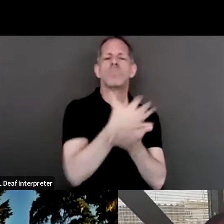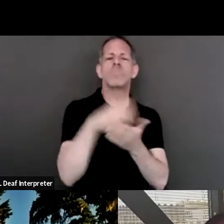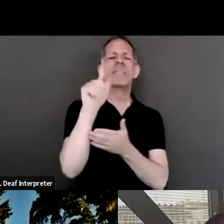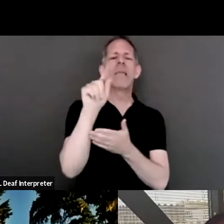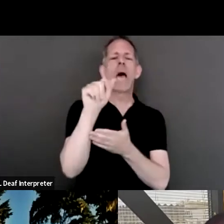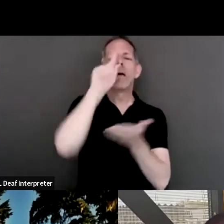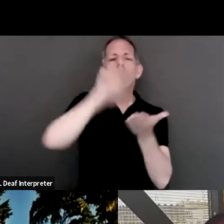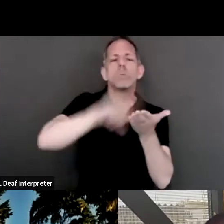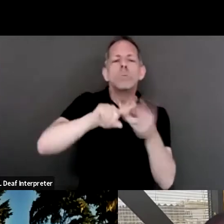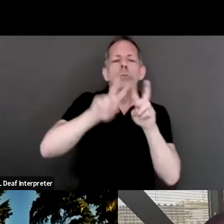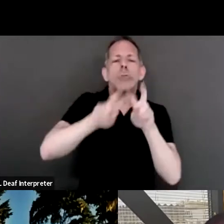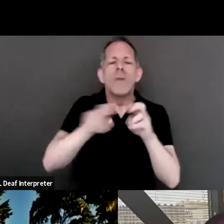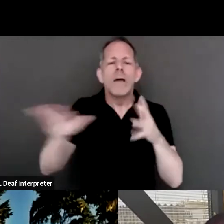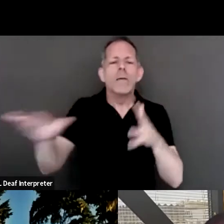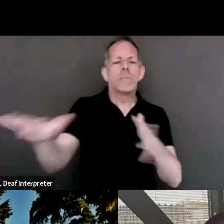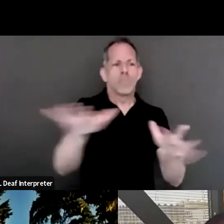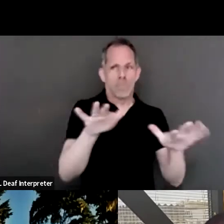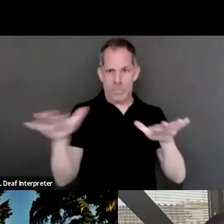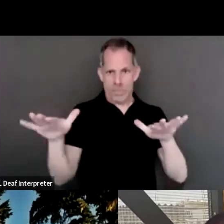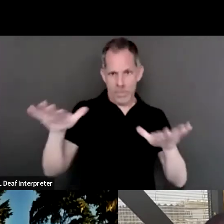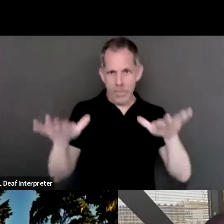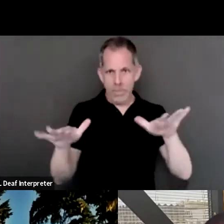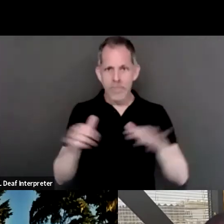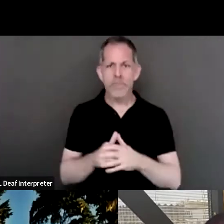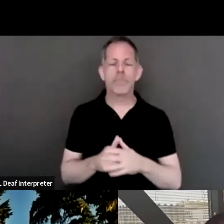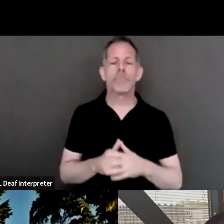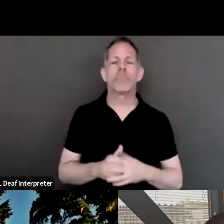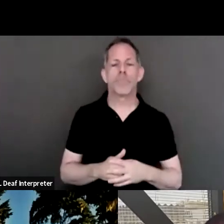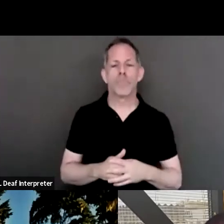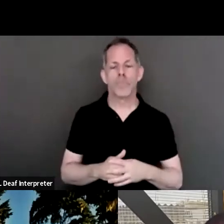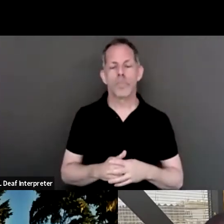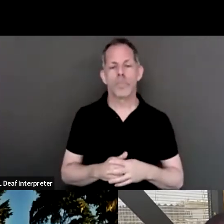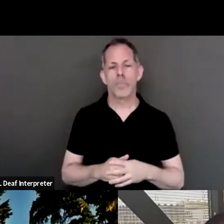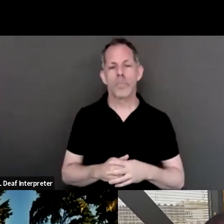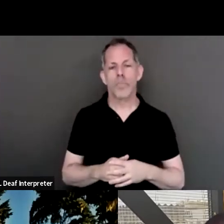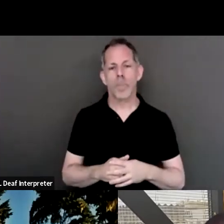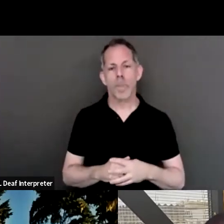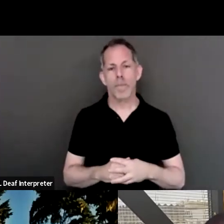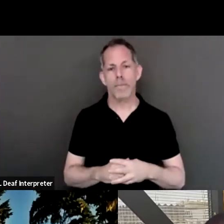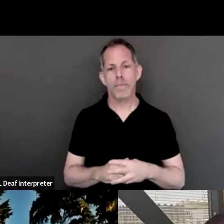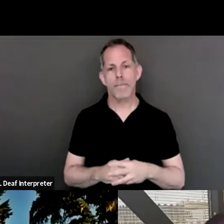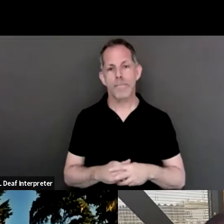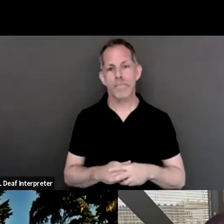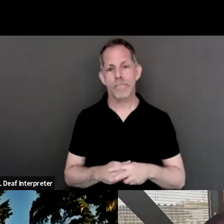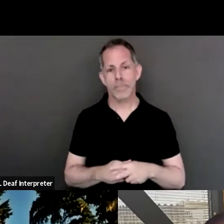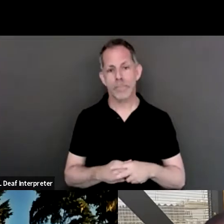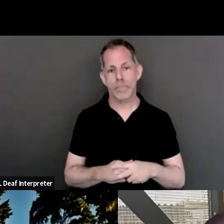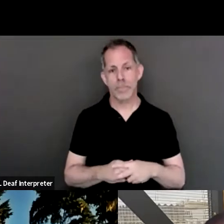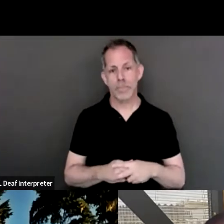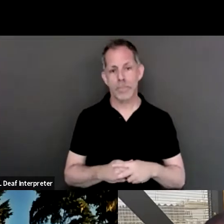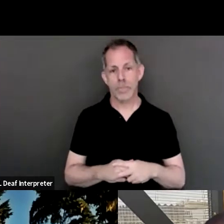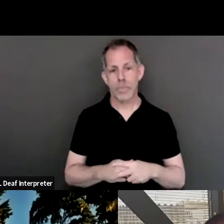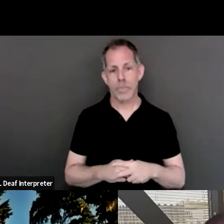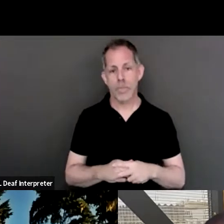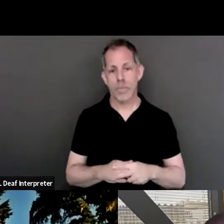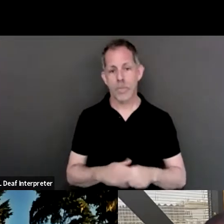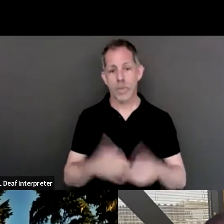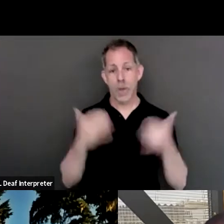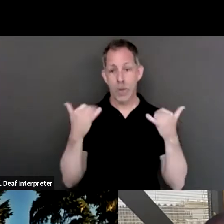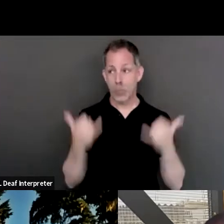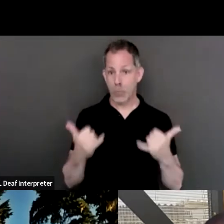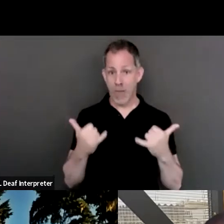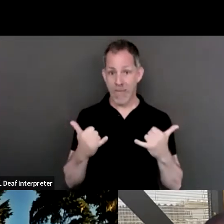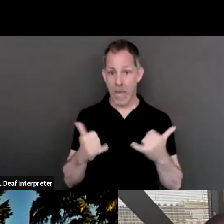And on the other hand, demand is down because transmission has been down. And we